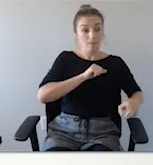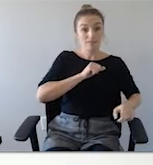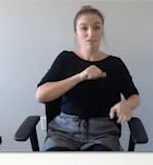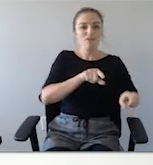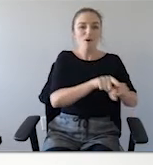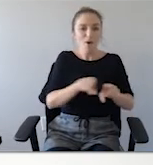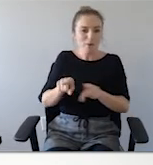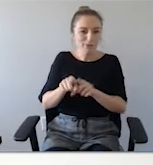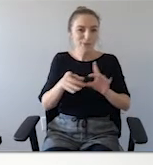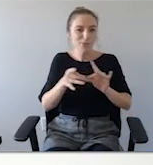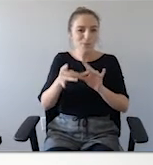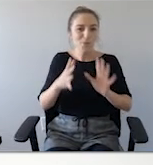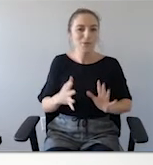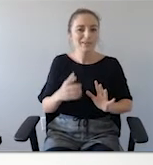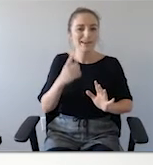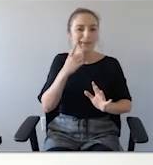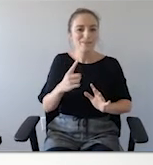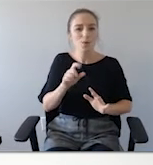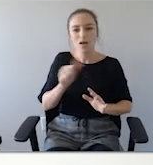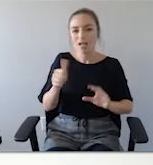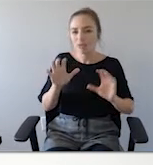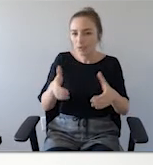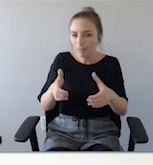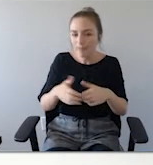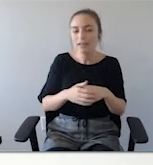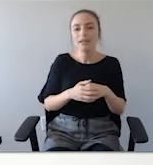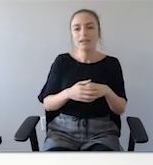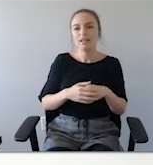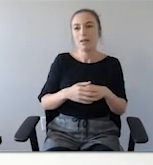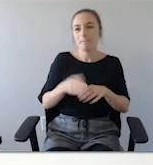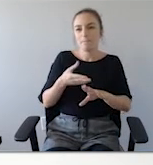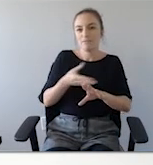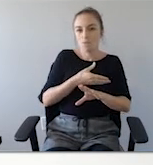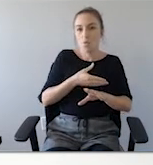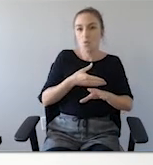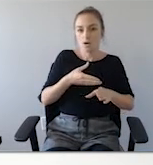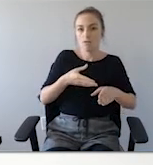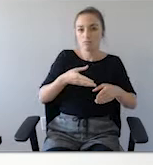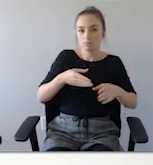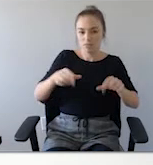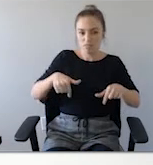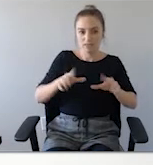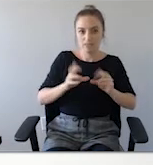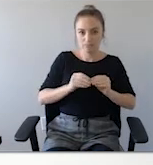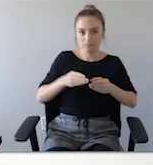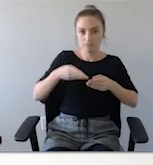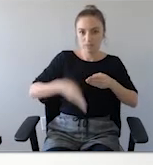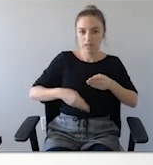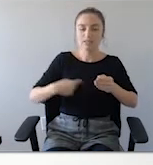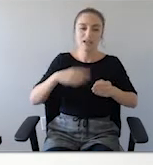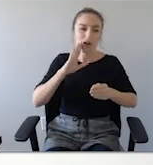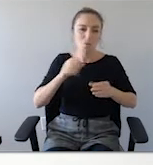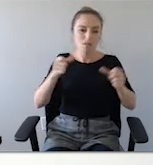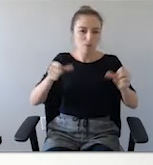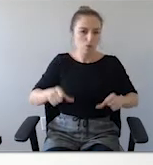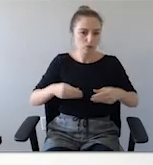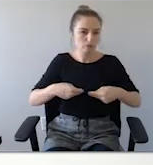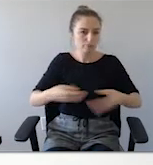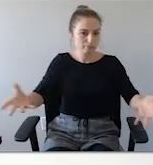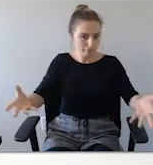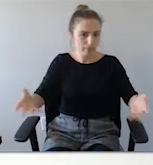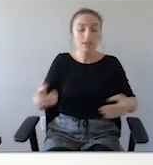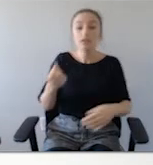that out tomorrow morning. I'm gonna give you guys a flyer on that before we end. So I encourage you guys, you have to be a